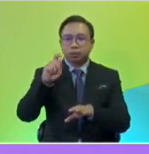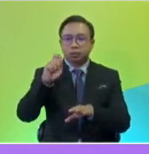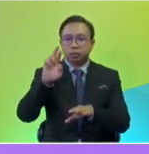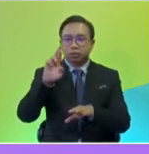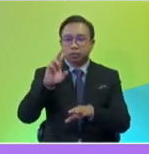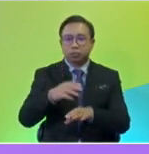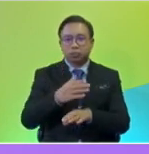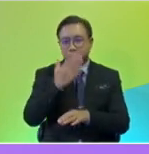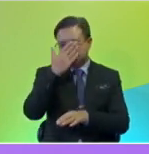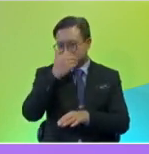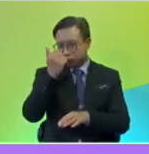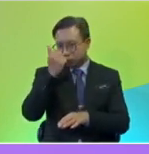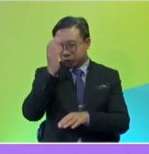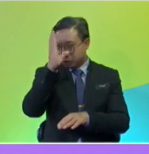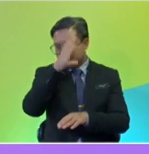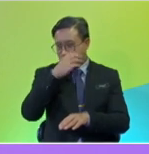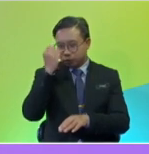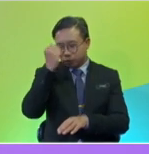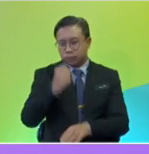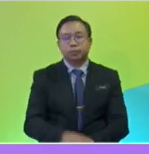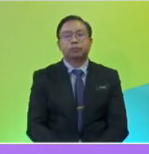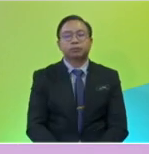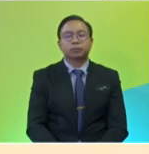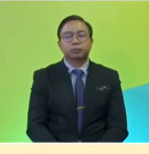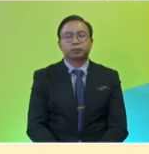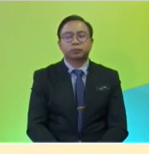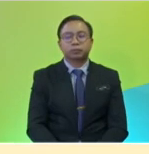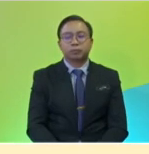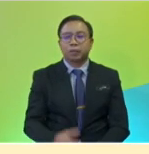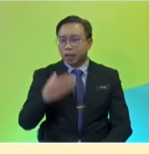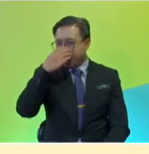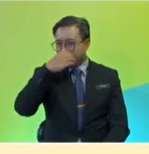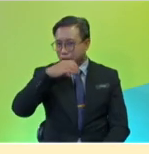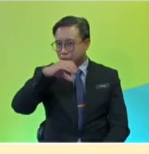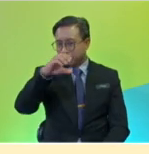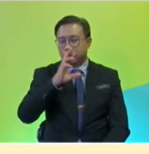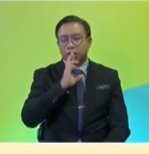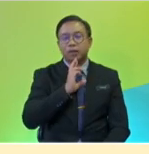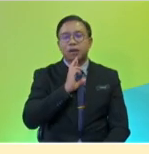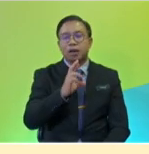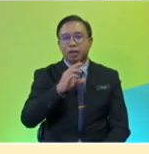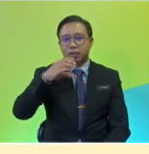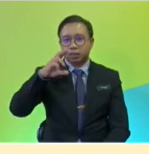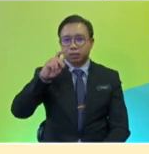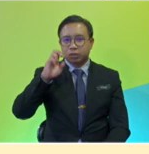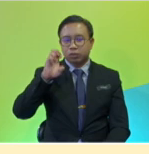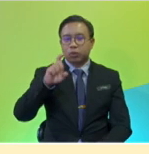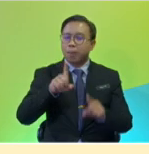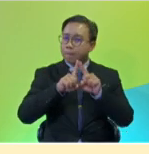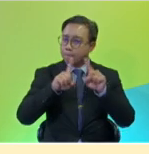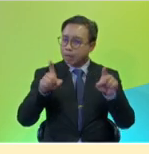Okay. That's what Abang Sean thought. He thought that elephants are cute, but turtles